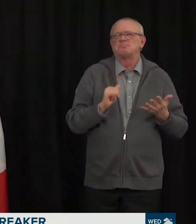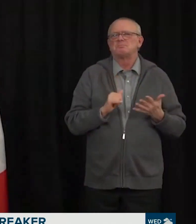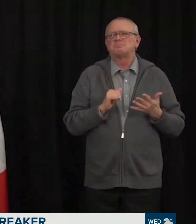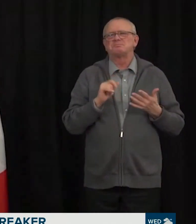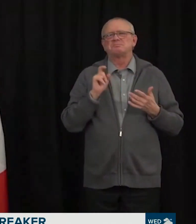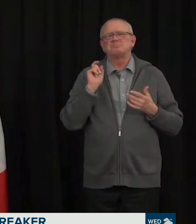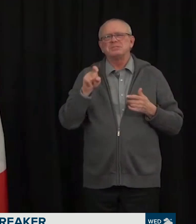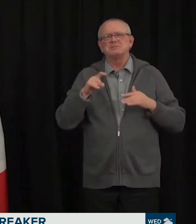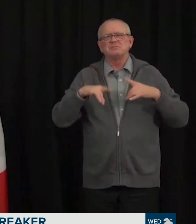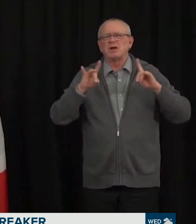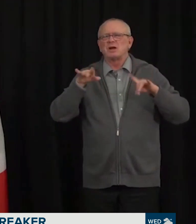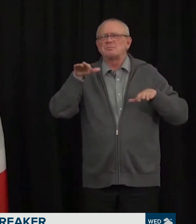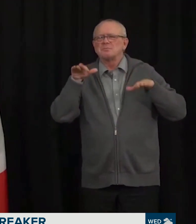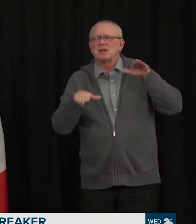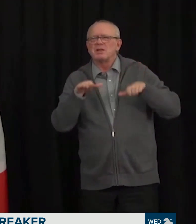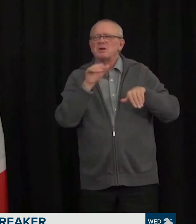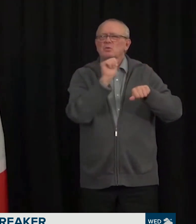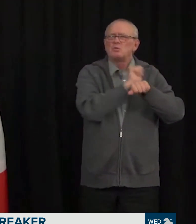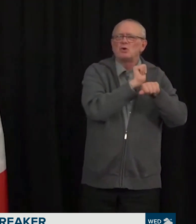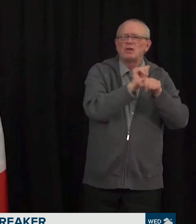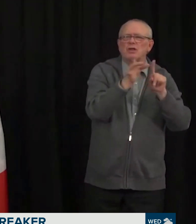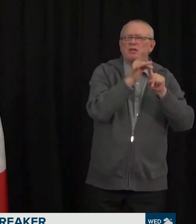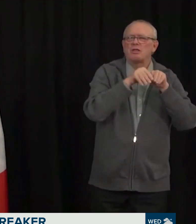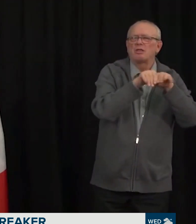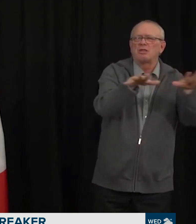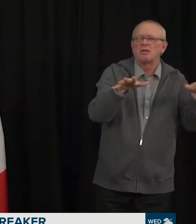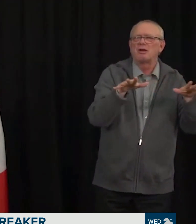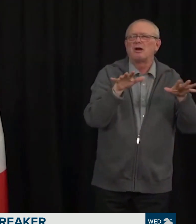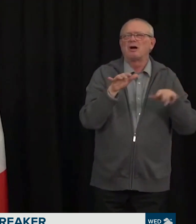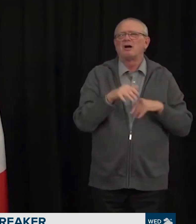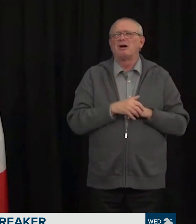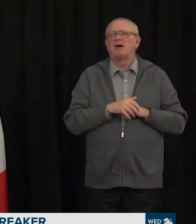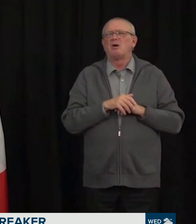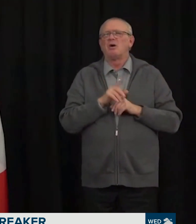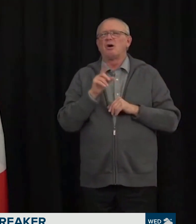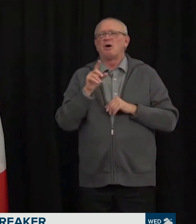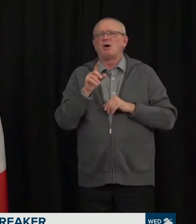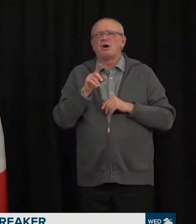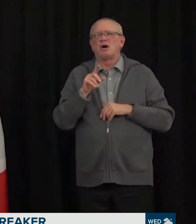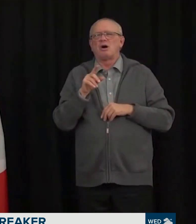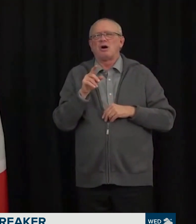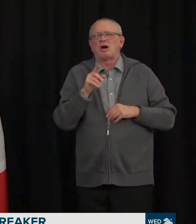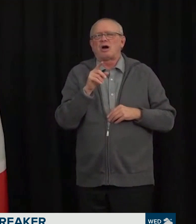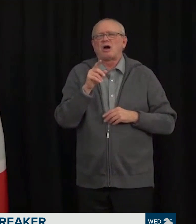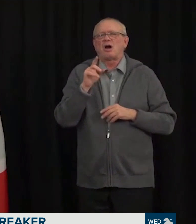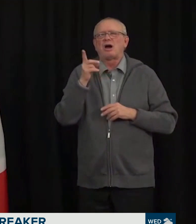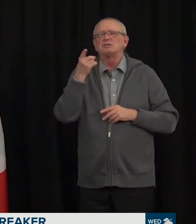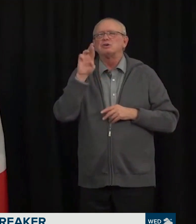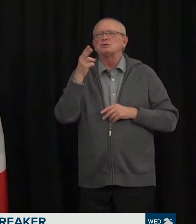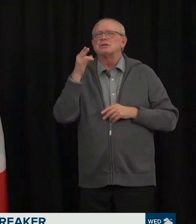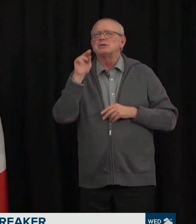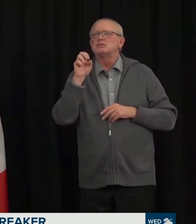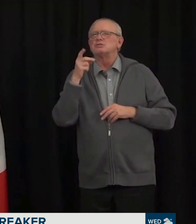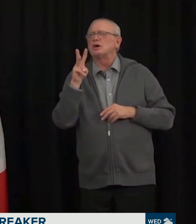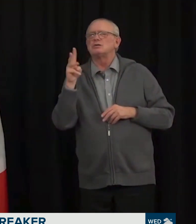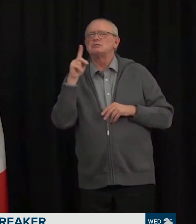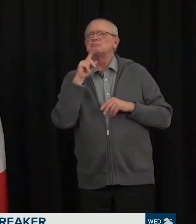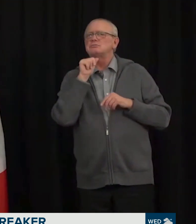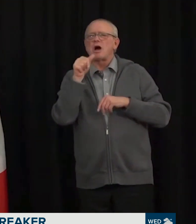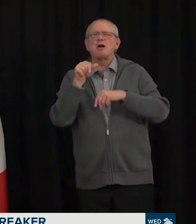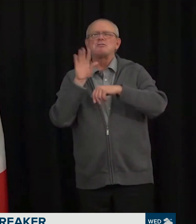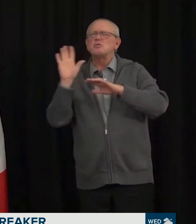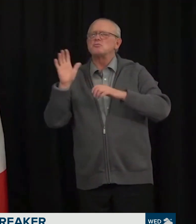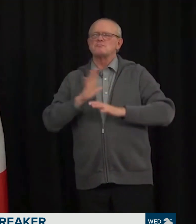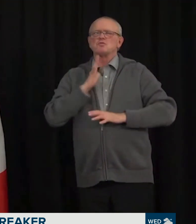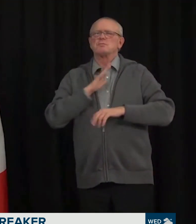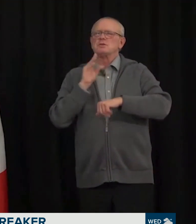of 2020, when healthcare workers called for a circuit breaker lockdown as COVID cases soared, Premier Jason Kenney said this. Well,